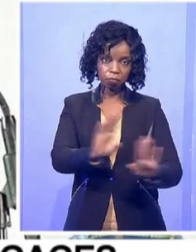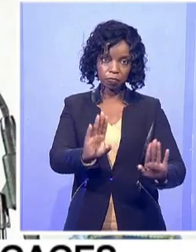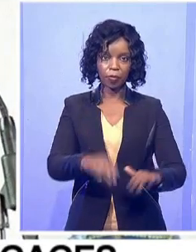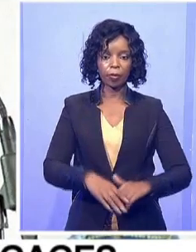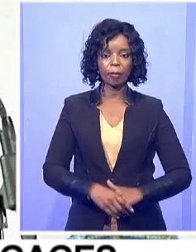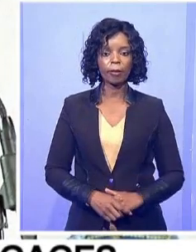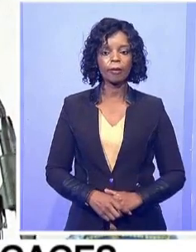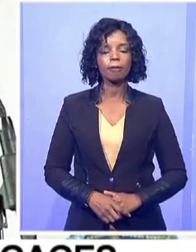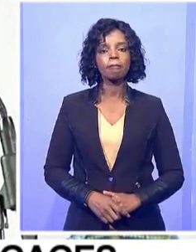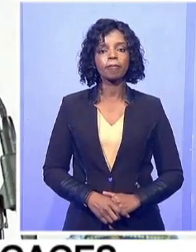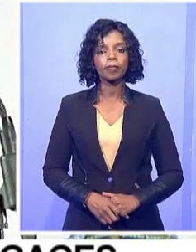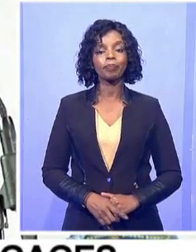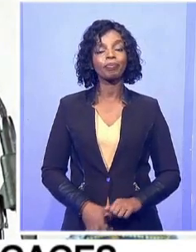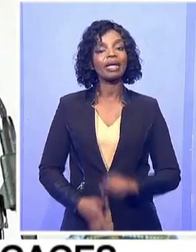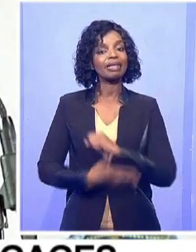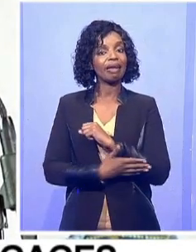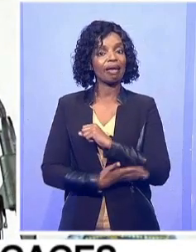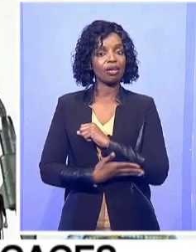As a country,